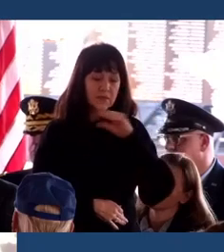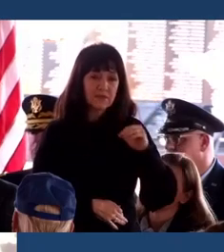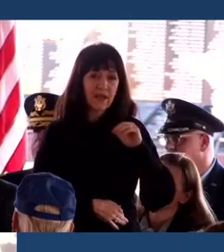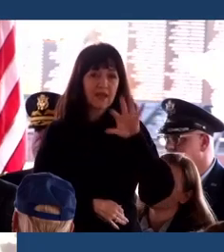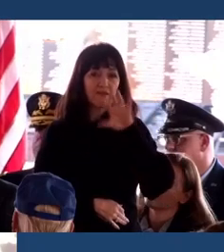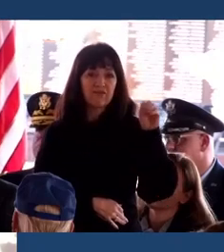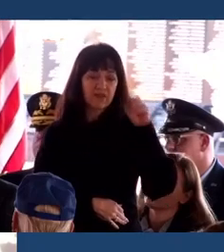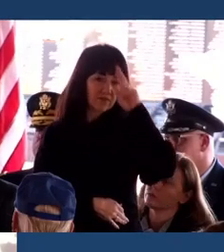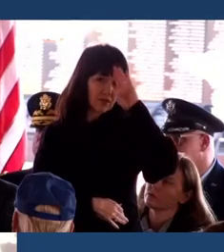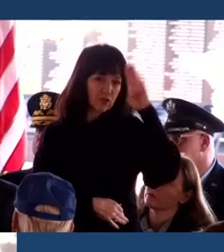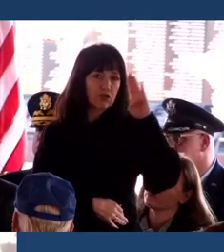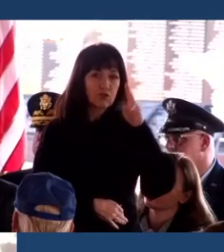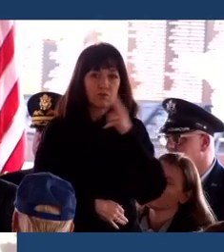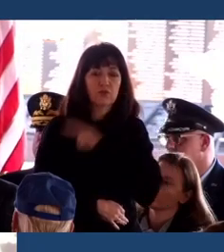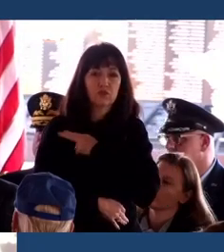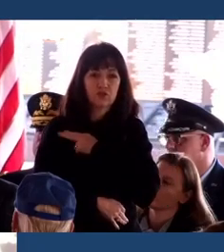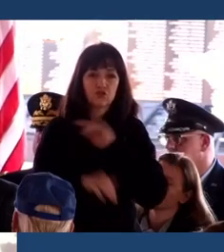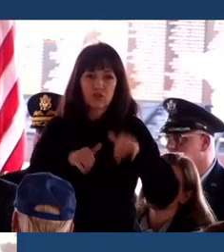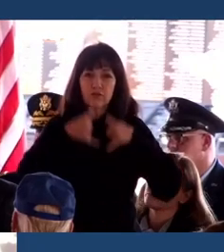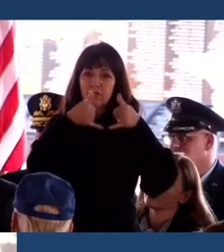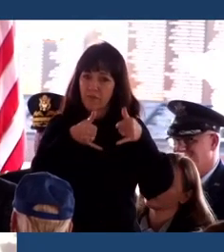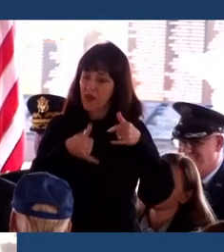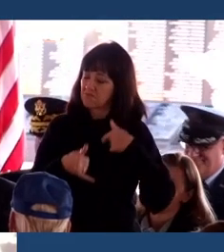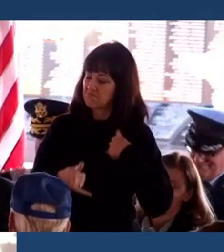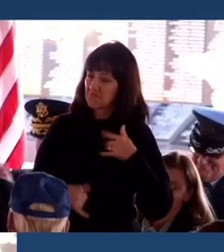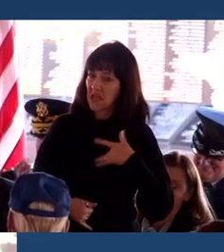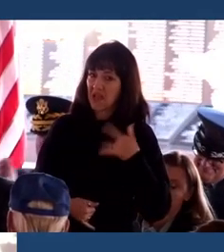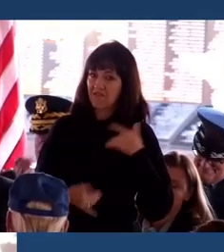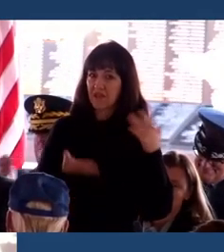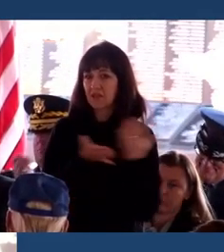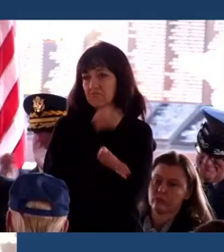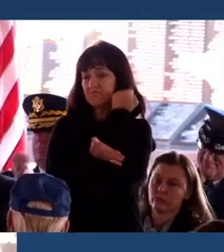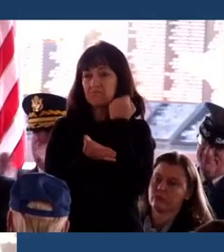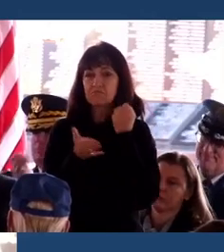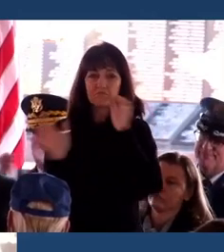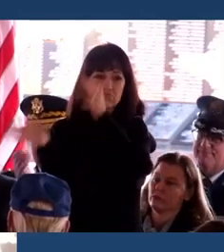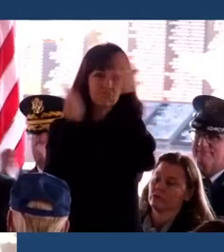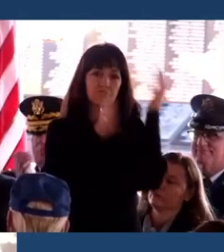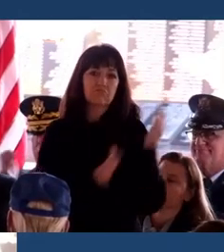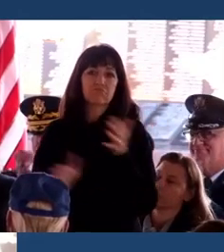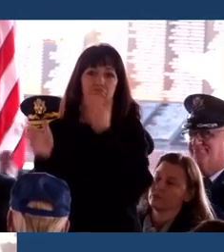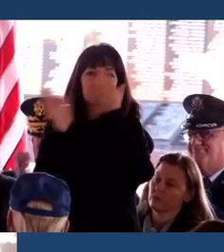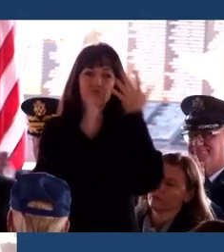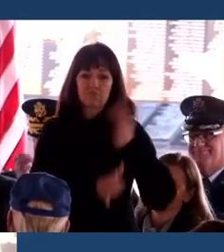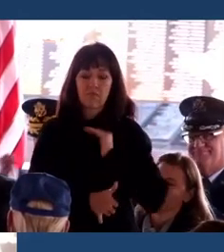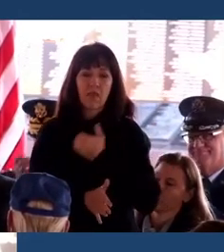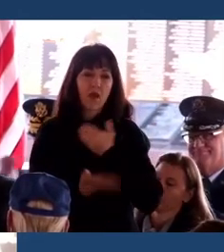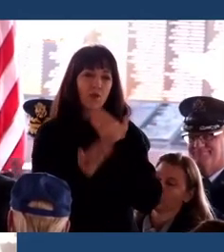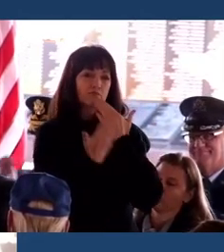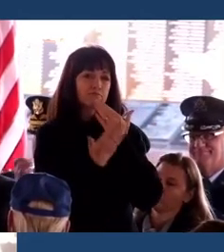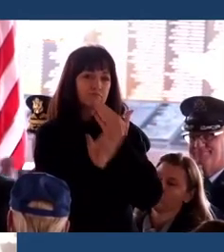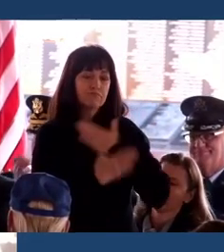Medals. I would say that that deserves a round of applause for our appreciation.